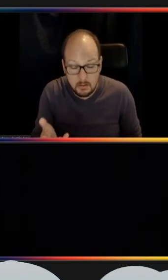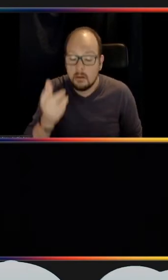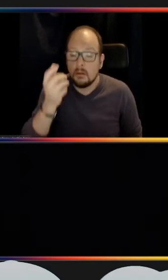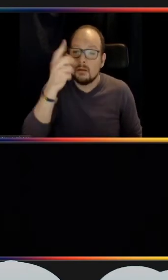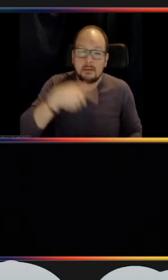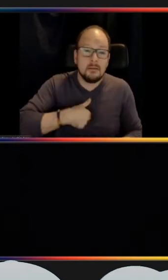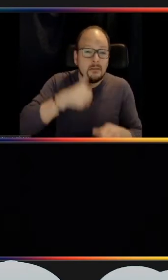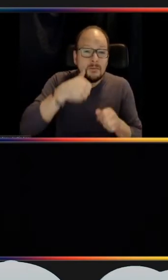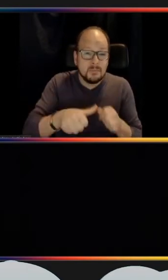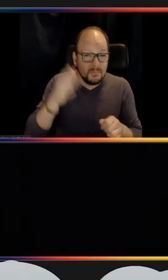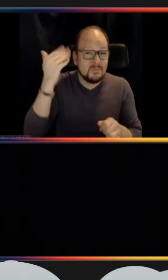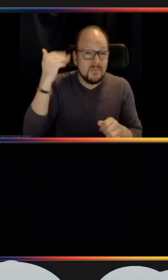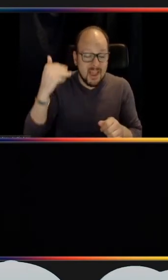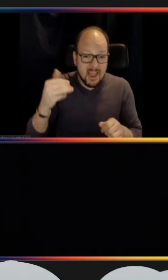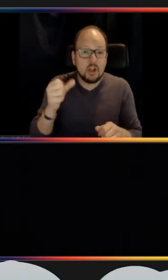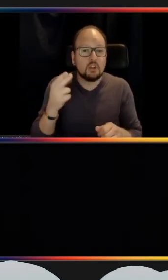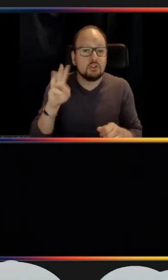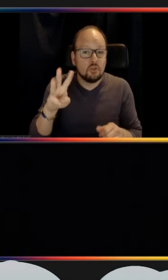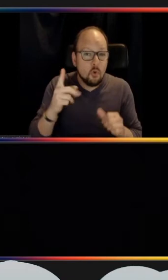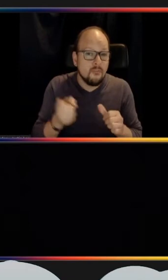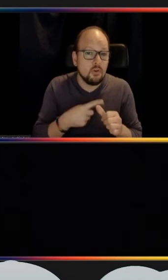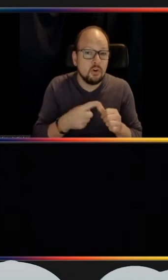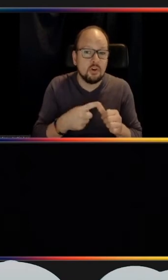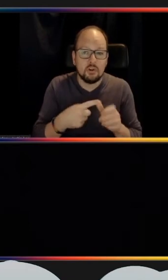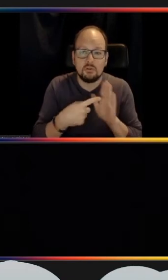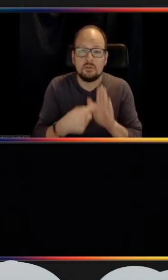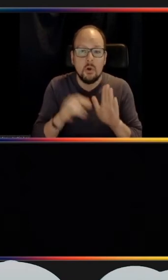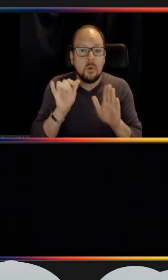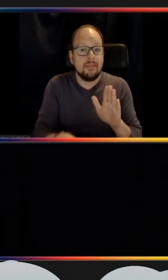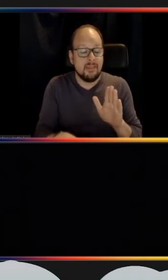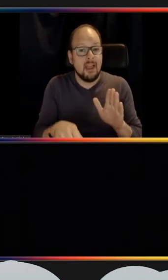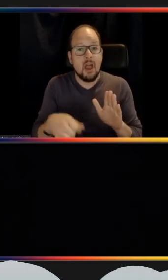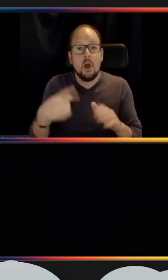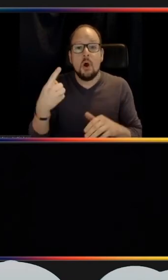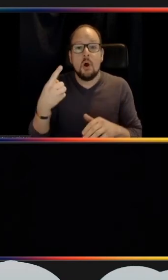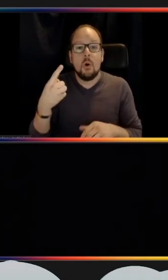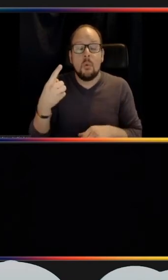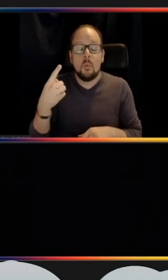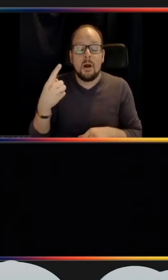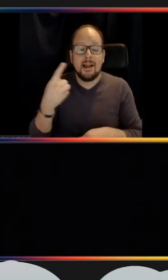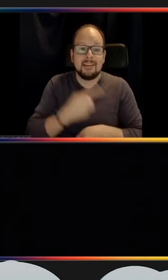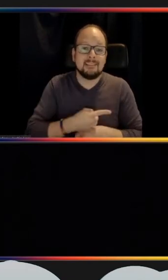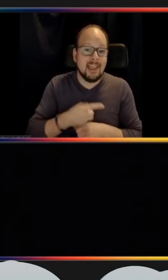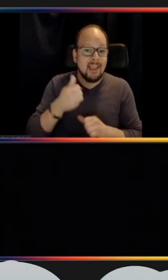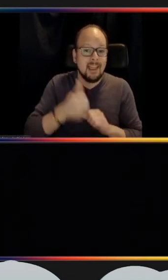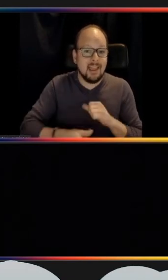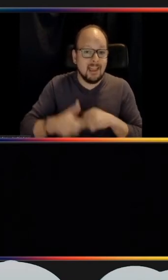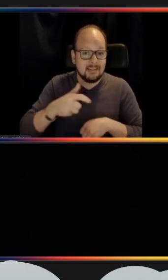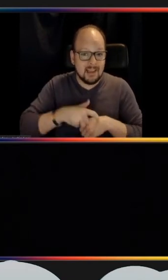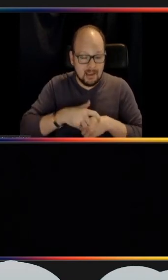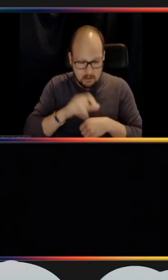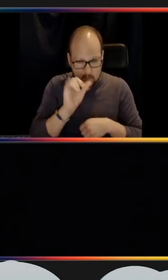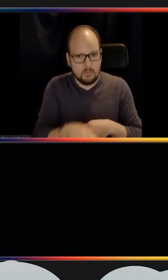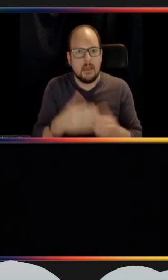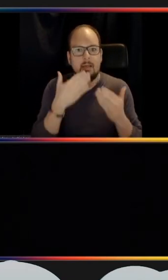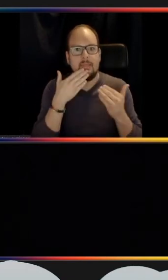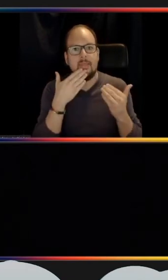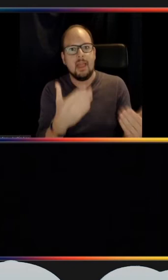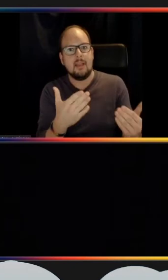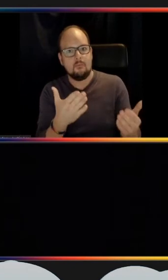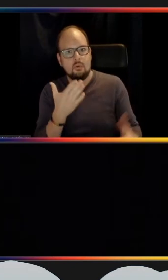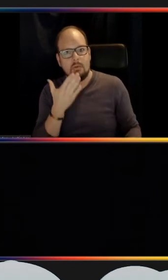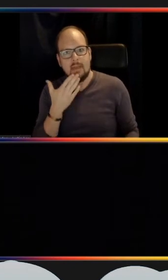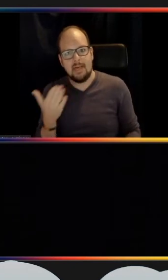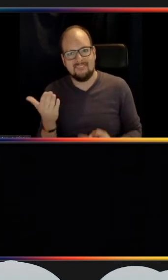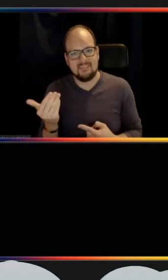came out, people were like, we love that One Day at a Time. There was one tweet that was like, thank God the 15-year-old is actually played by a 15-year-old,